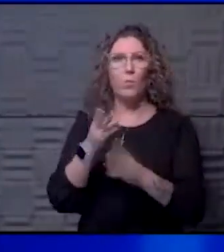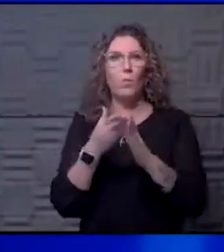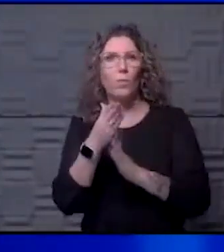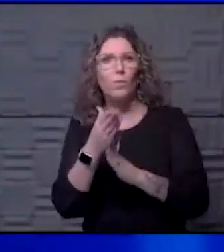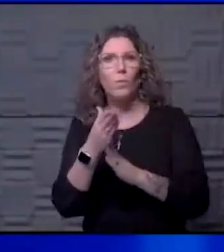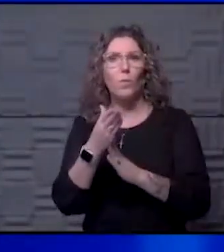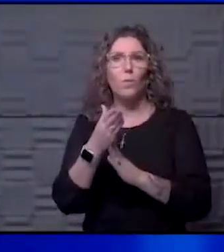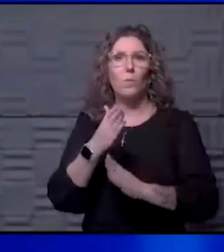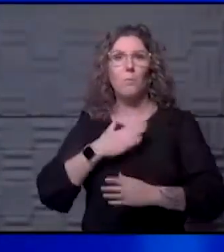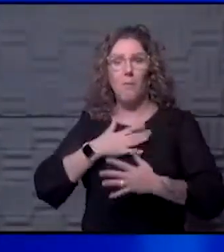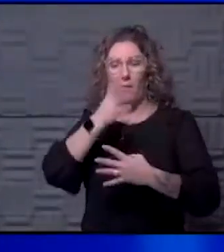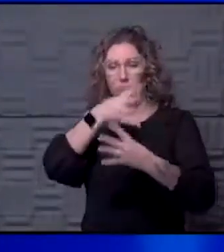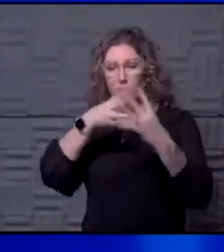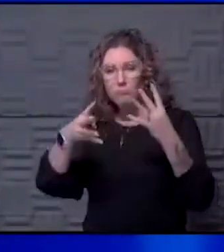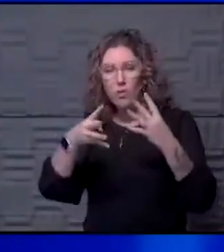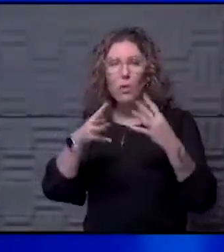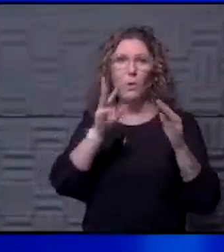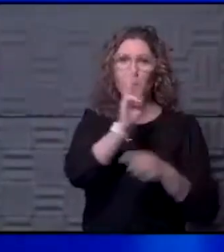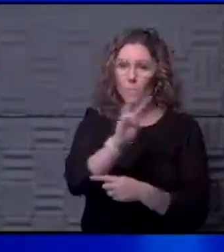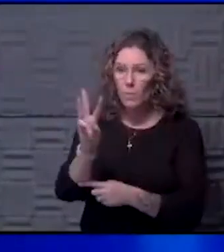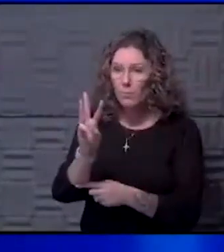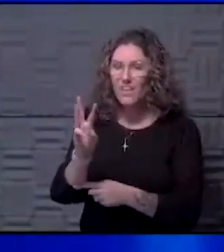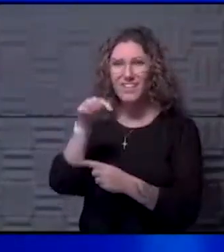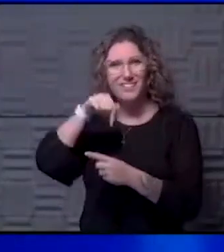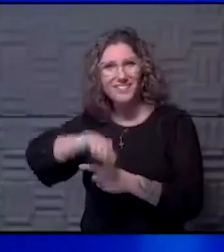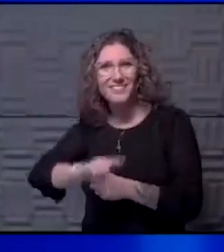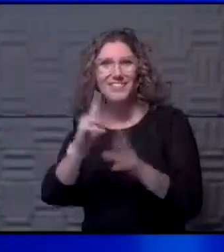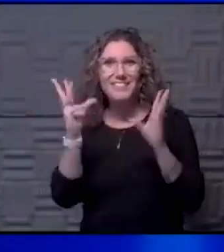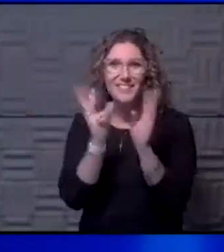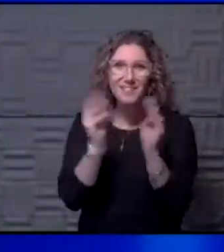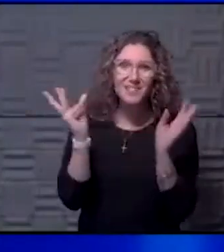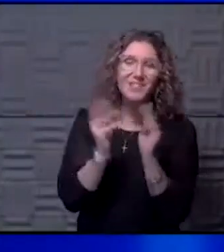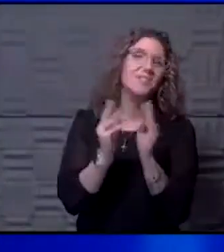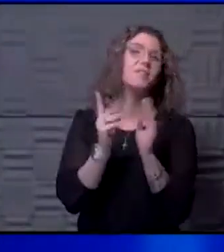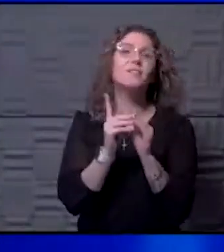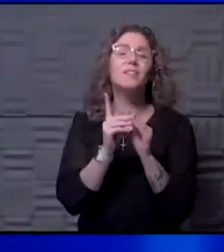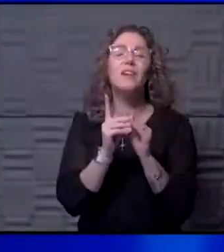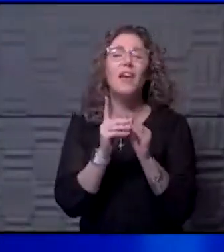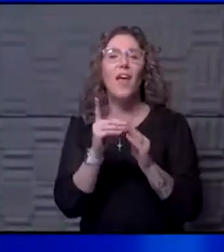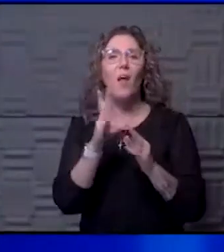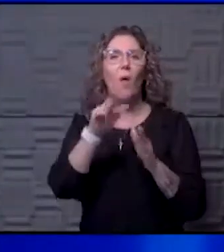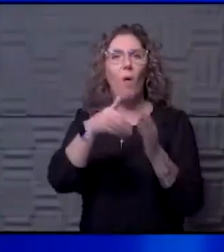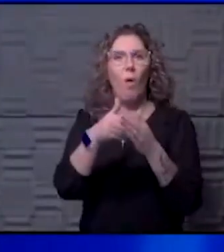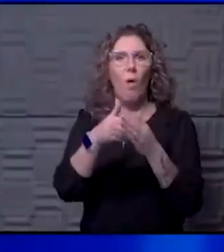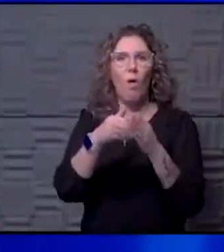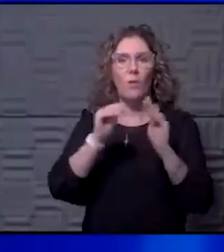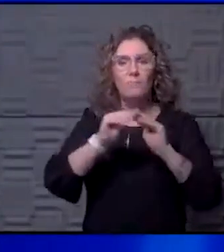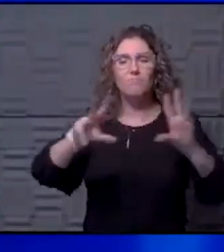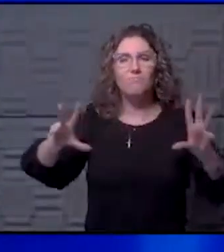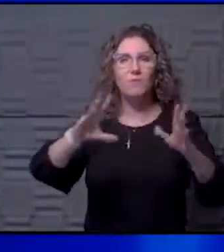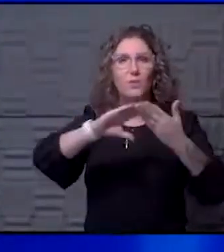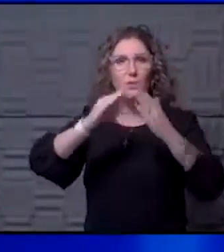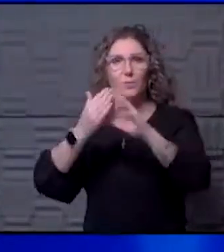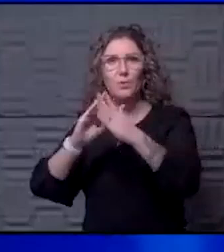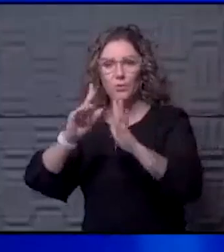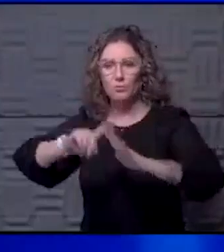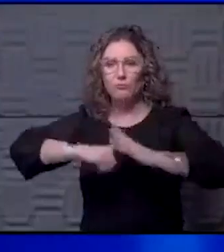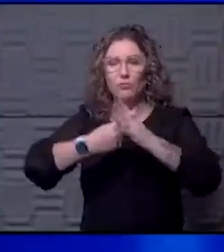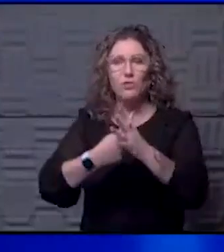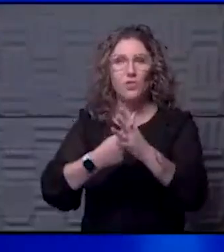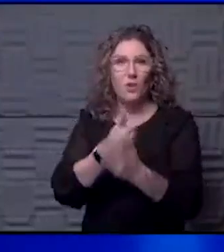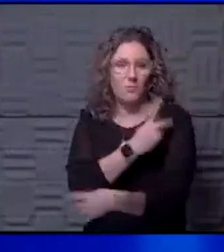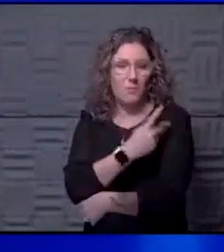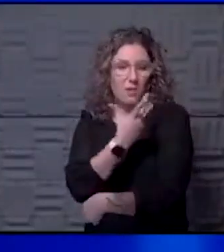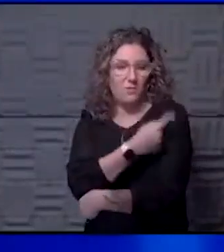through the webpage, through these briefings, through all of our ways that we get out to the community, that we'll be able to start patient vaccinations.